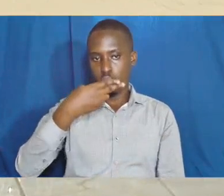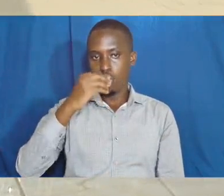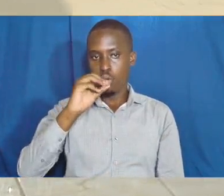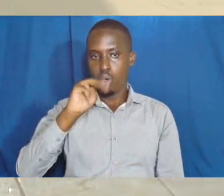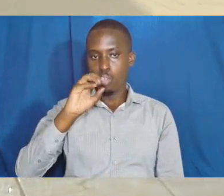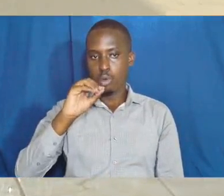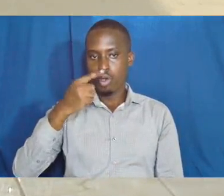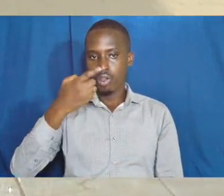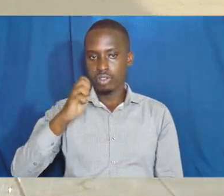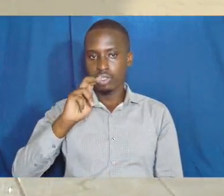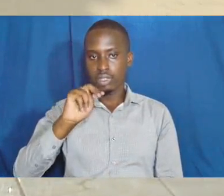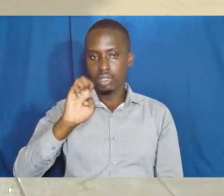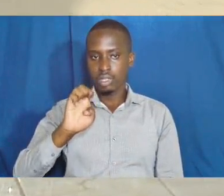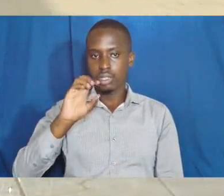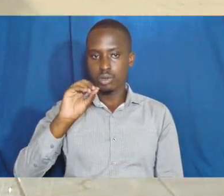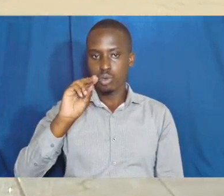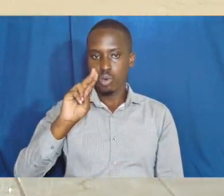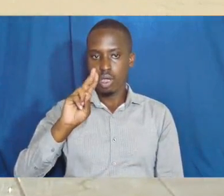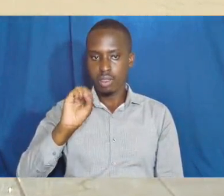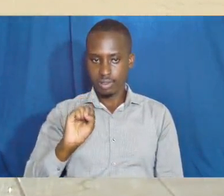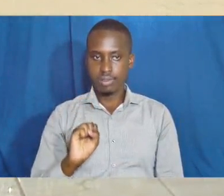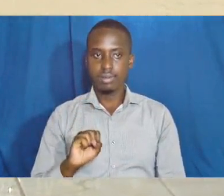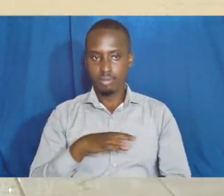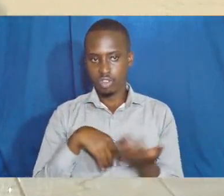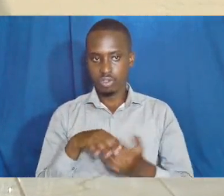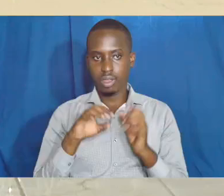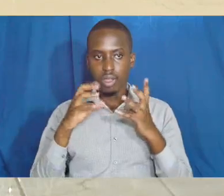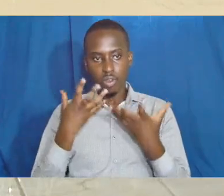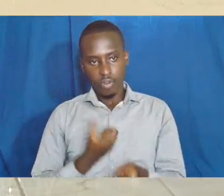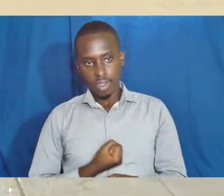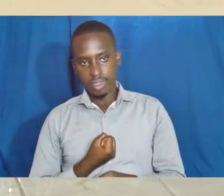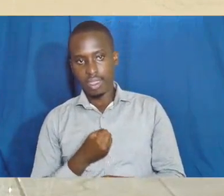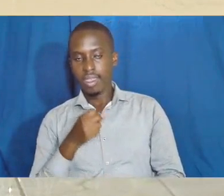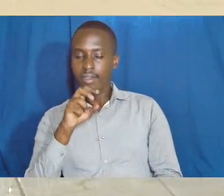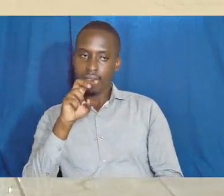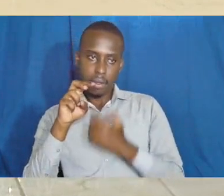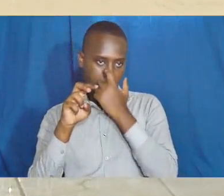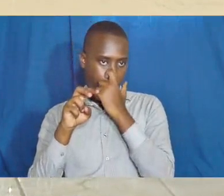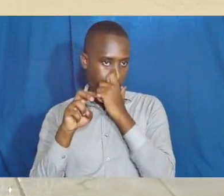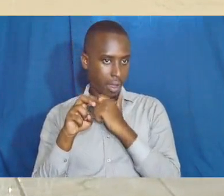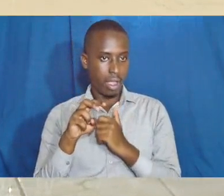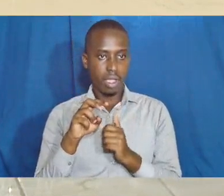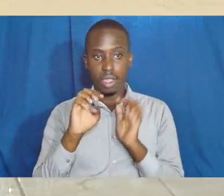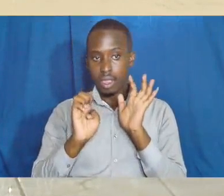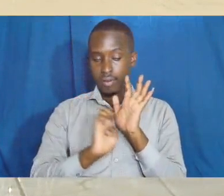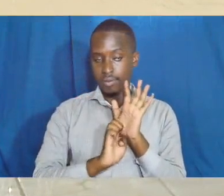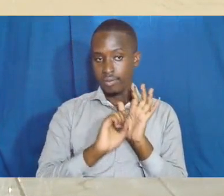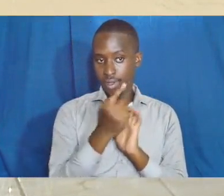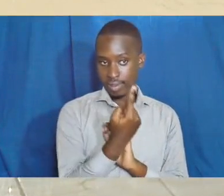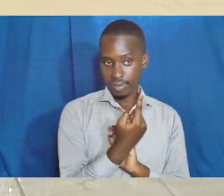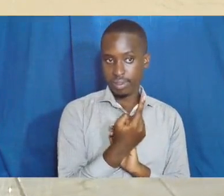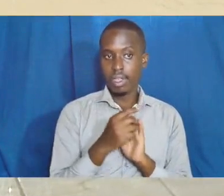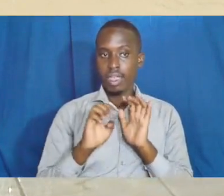even give another example. So we had even vinegar and water. That was one example. We